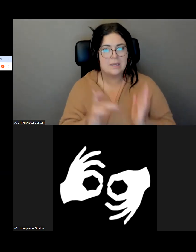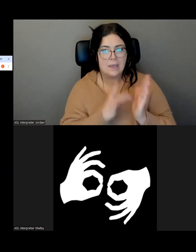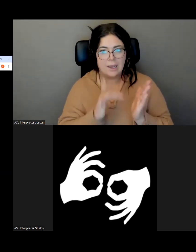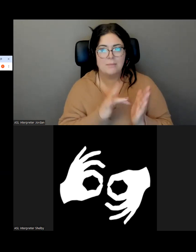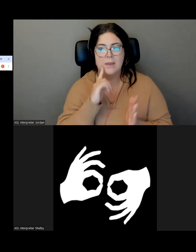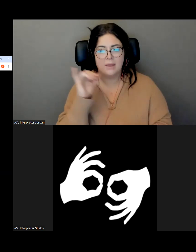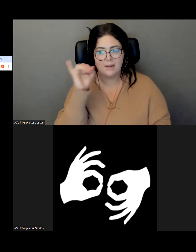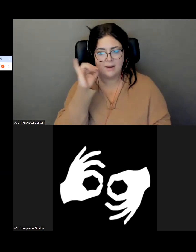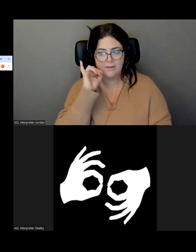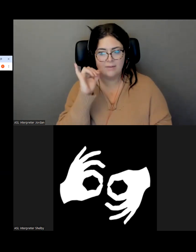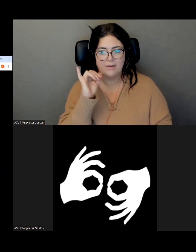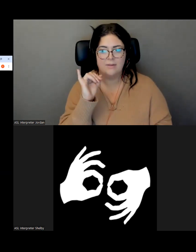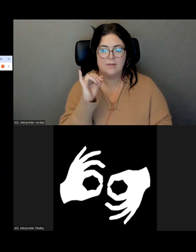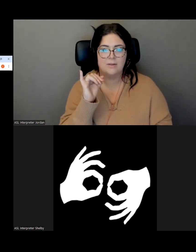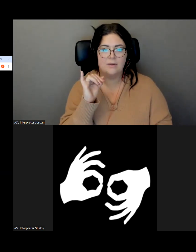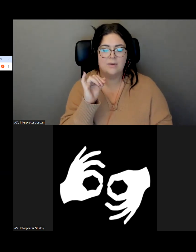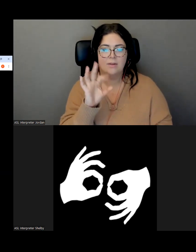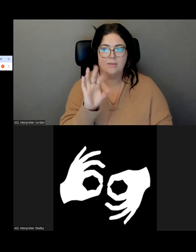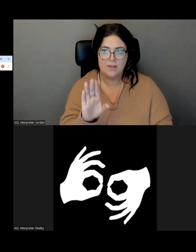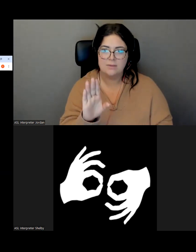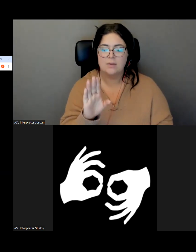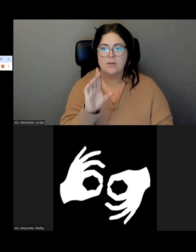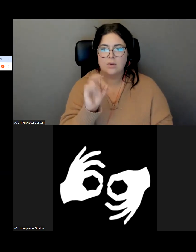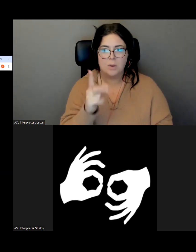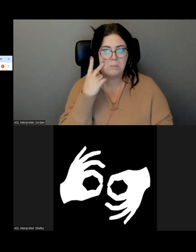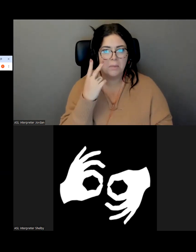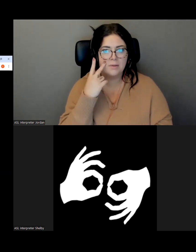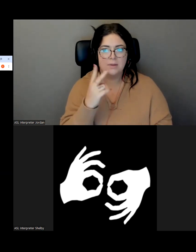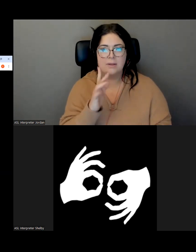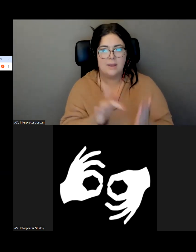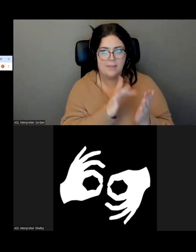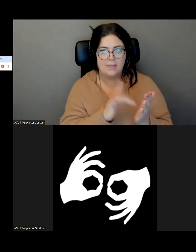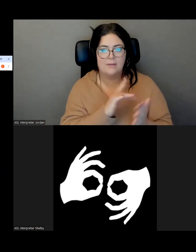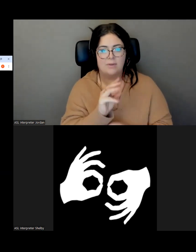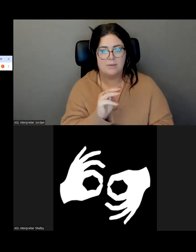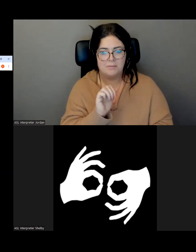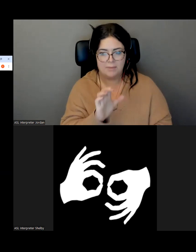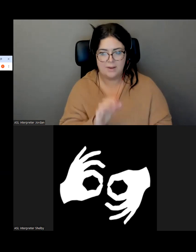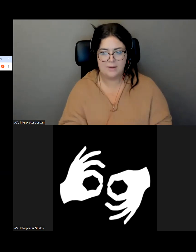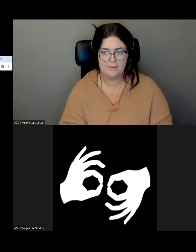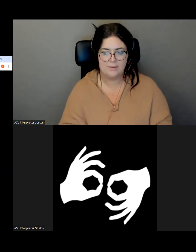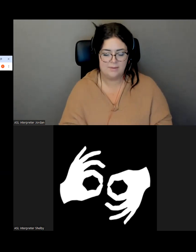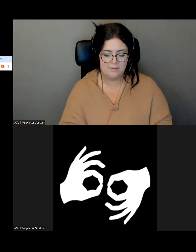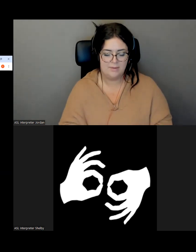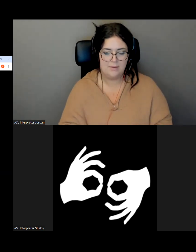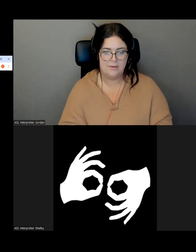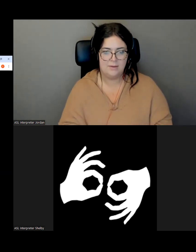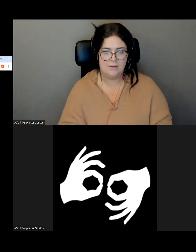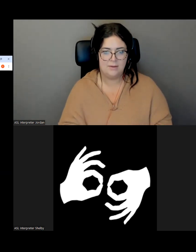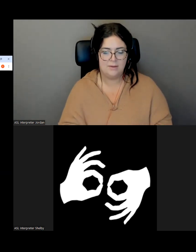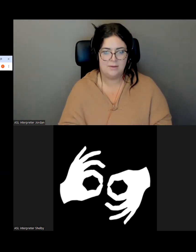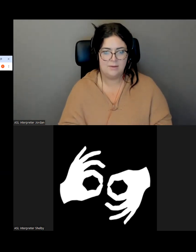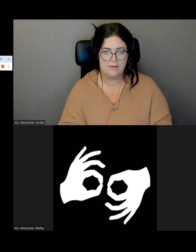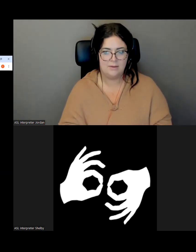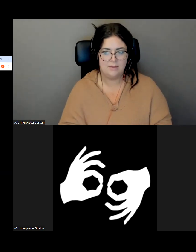iPhone, laptop, Facebook, social media, yeah, iPhone, iPad, MacBook, There we websites, go.